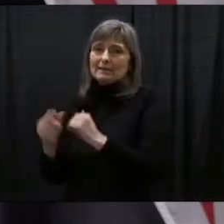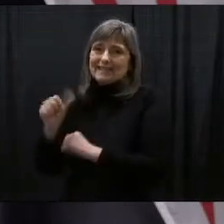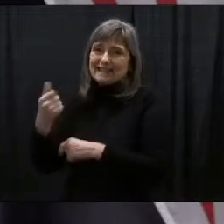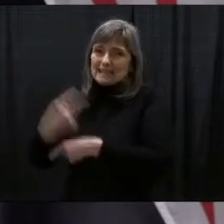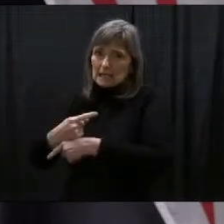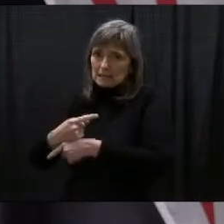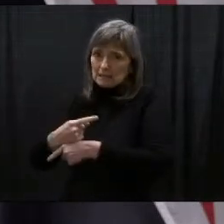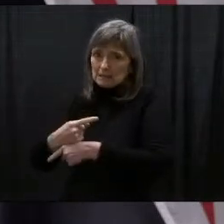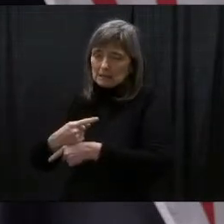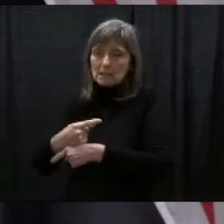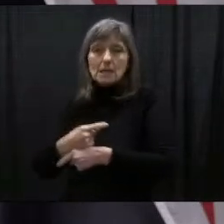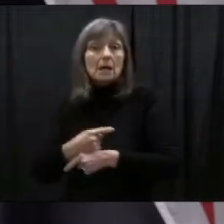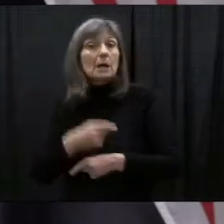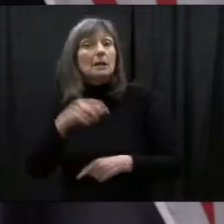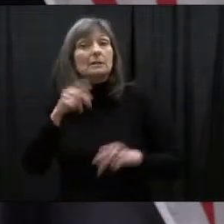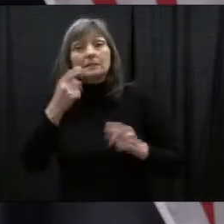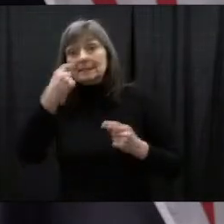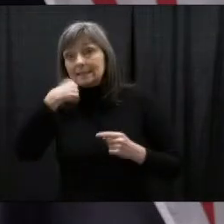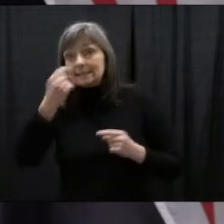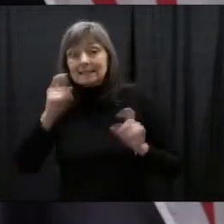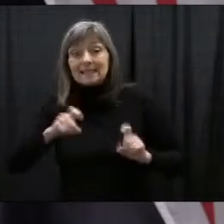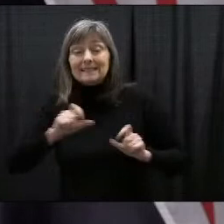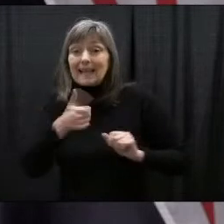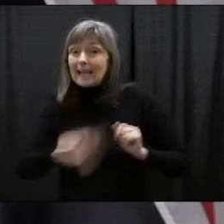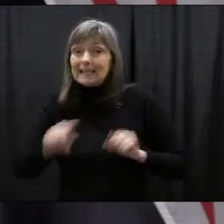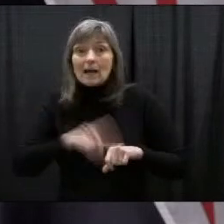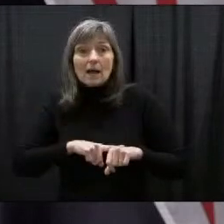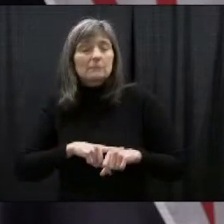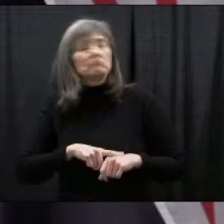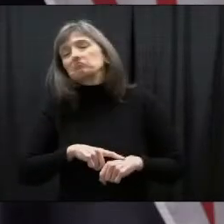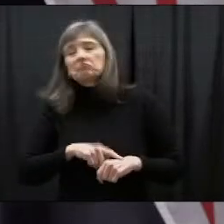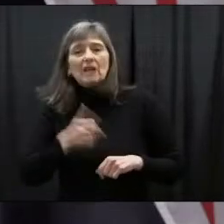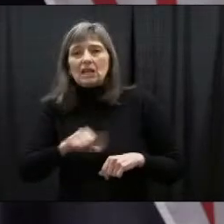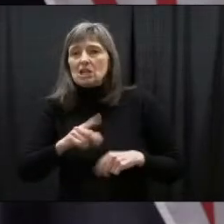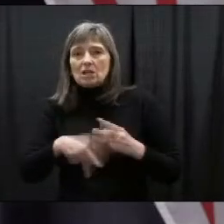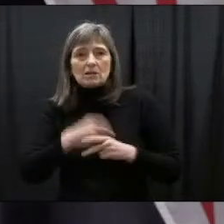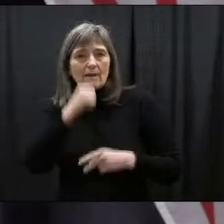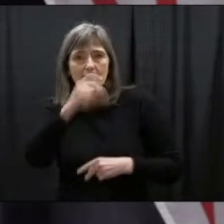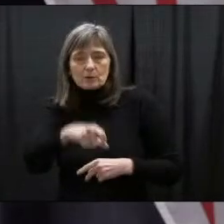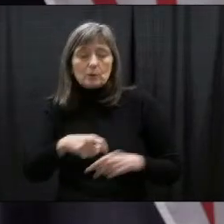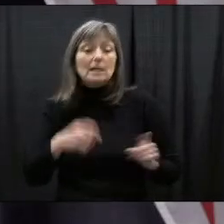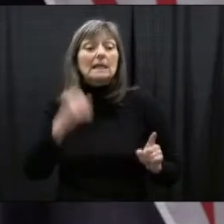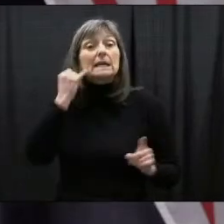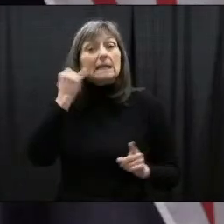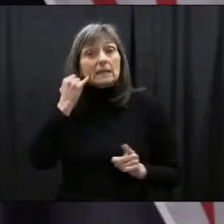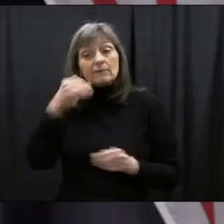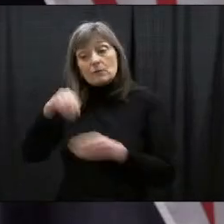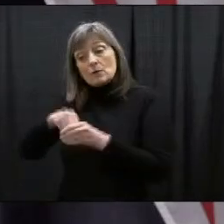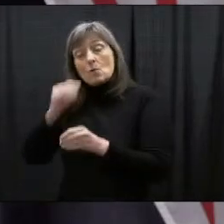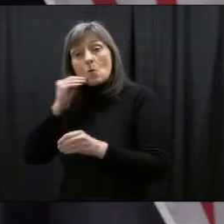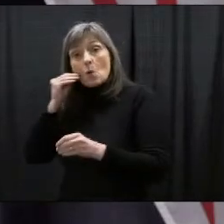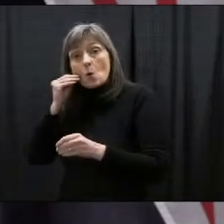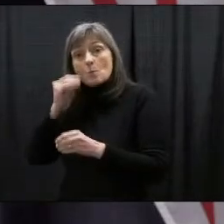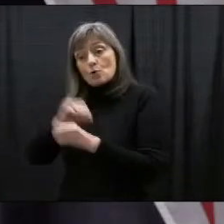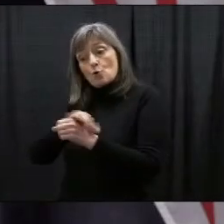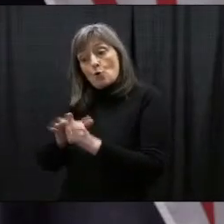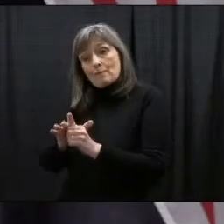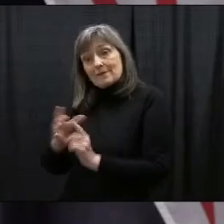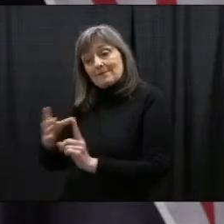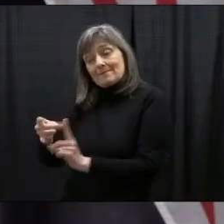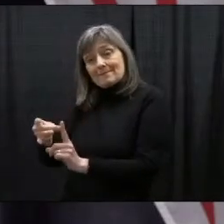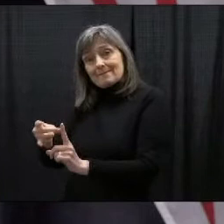are not required to have a PCR test or a rapid test. If they were exposed to COVID-19 in their household, they